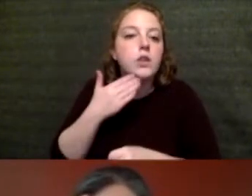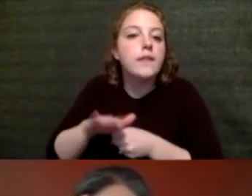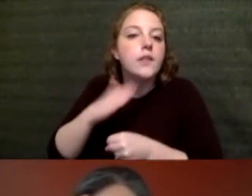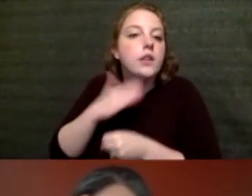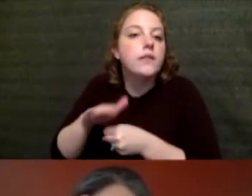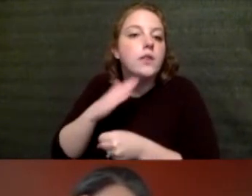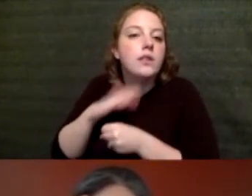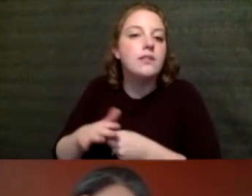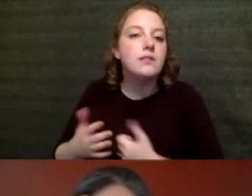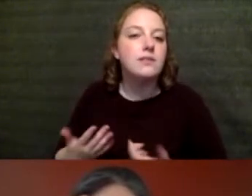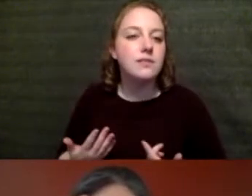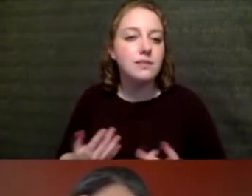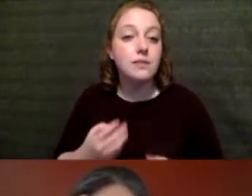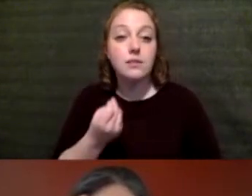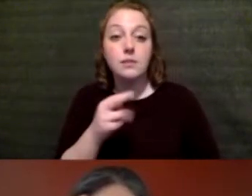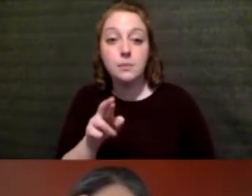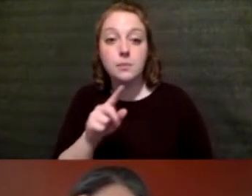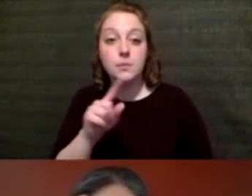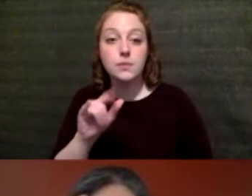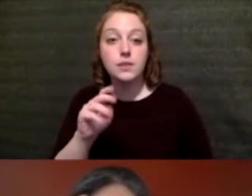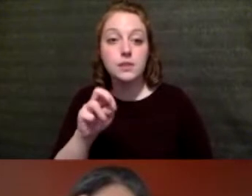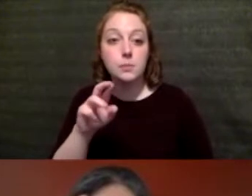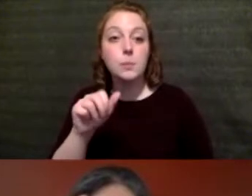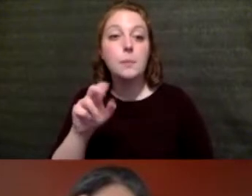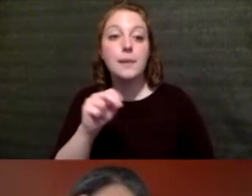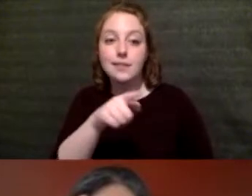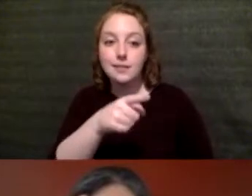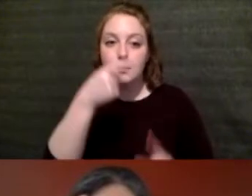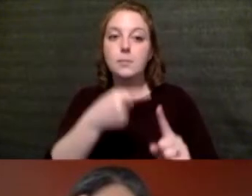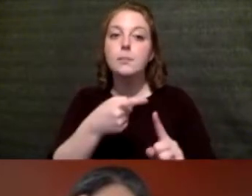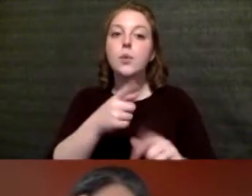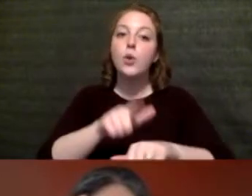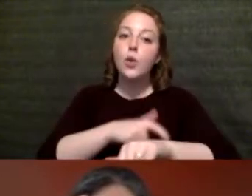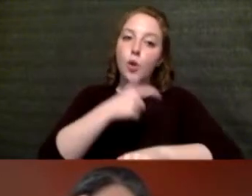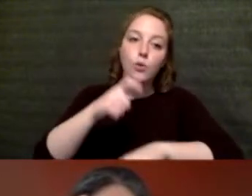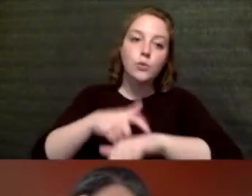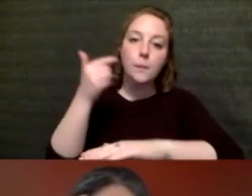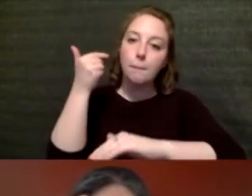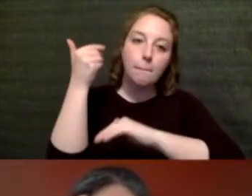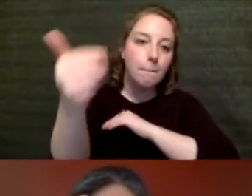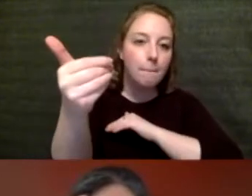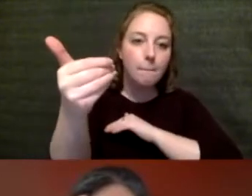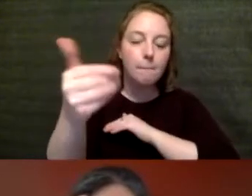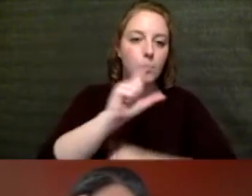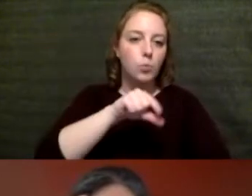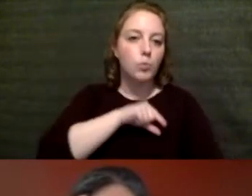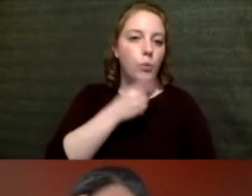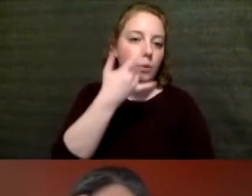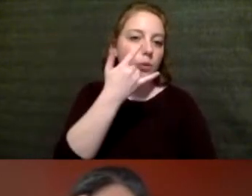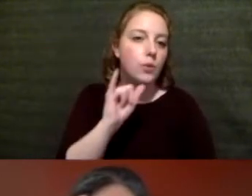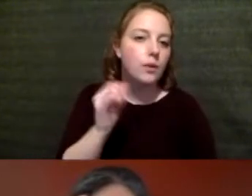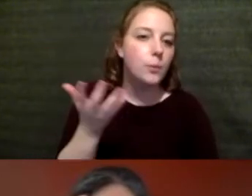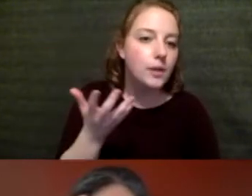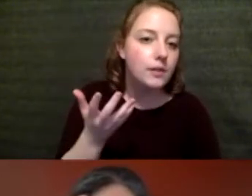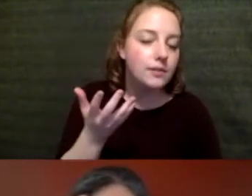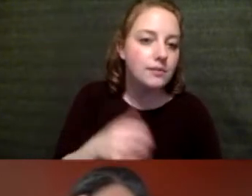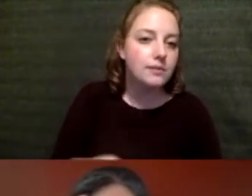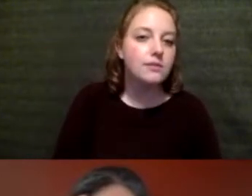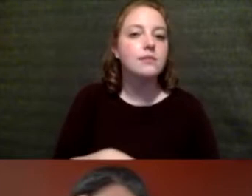stated, long-term, the quality that we're going to have long-term and addressing those instructional